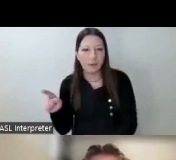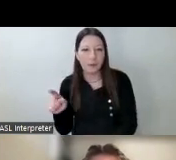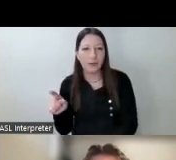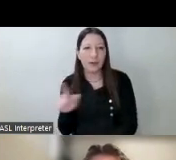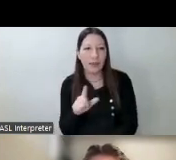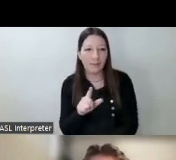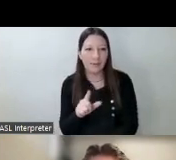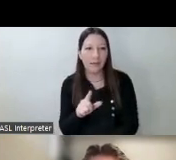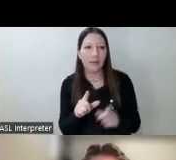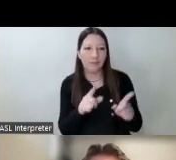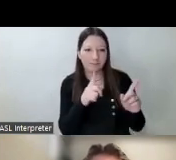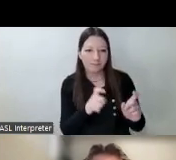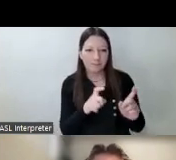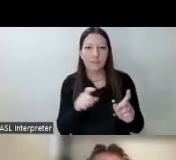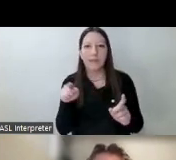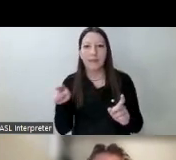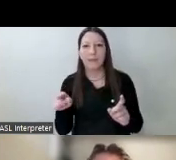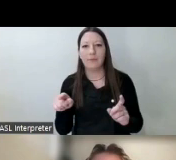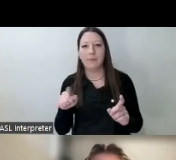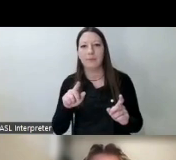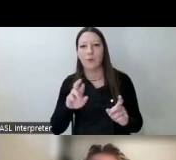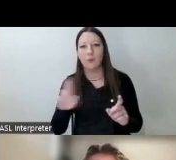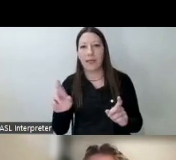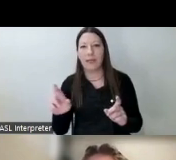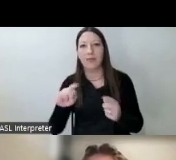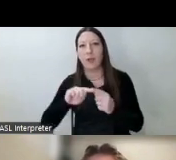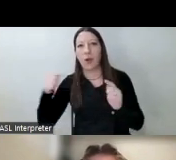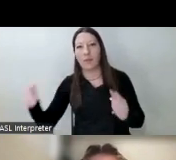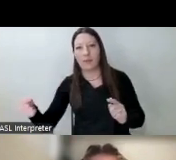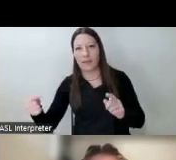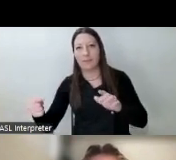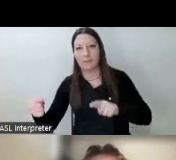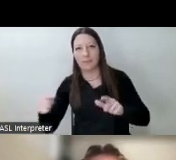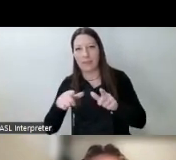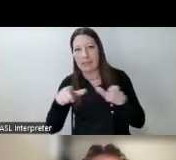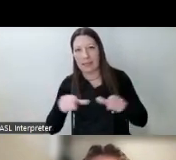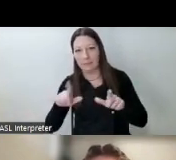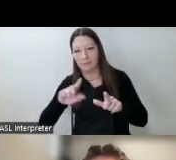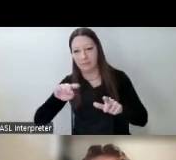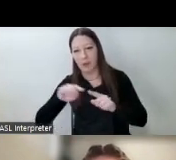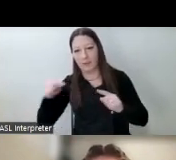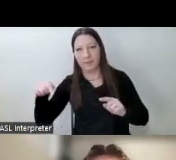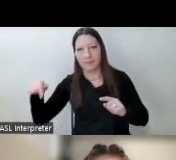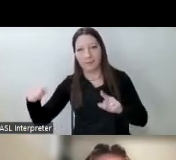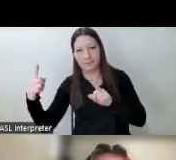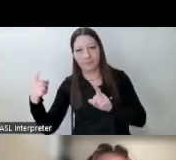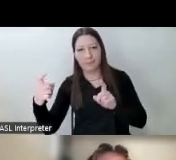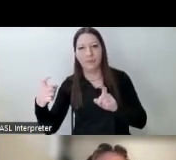lake from where the fire was located, showing again that heavy smoke as well as the orange flames burning just at the top of the tree